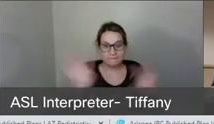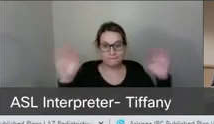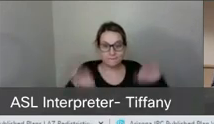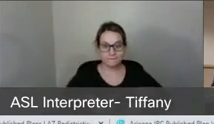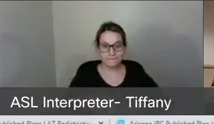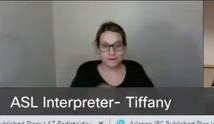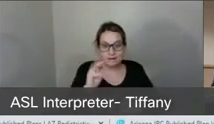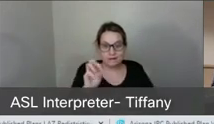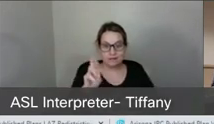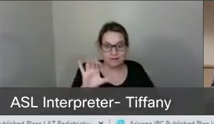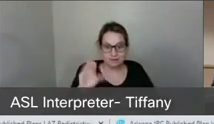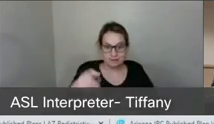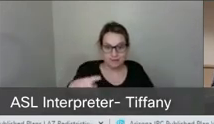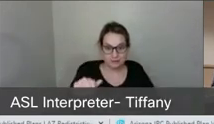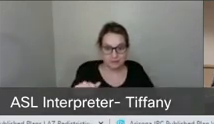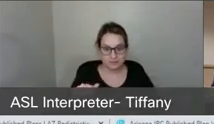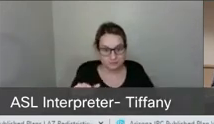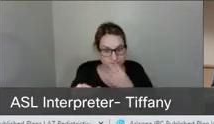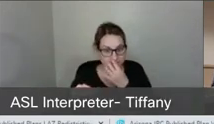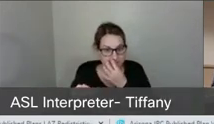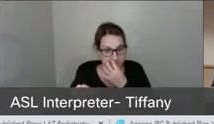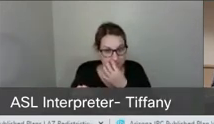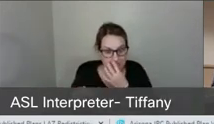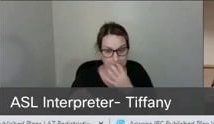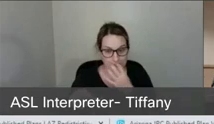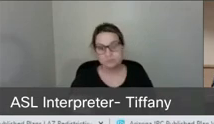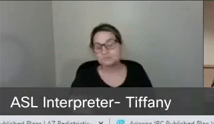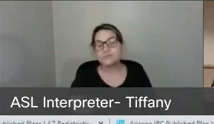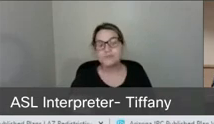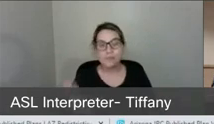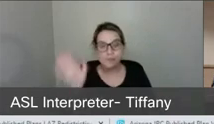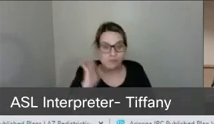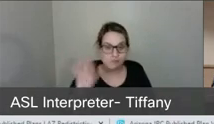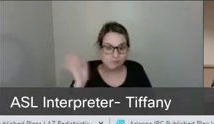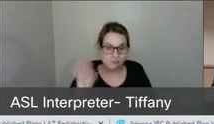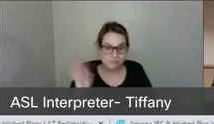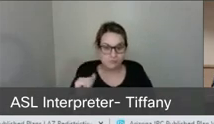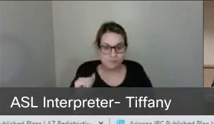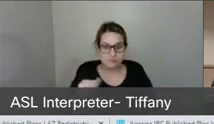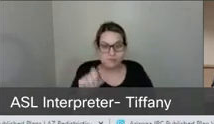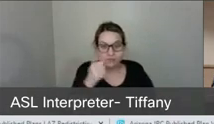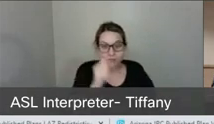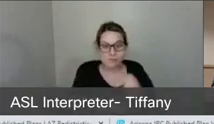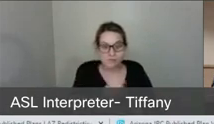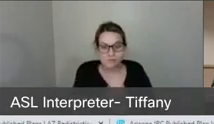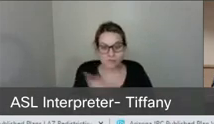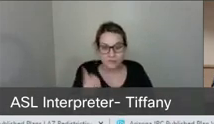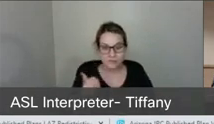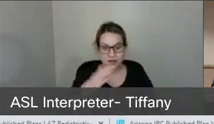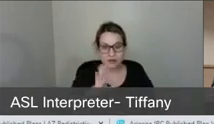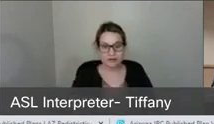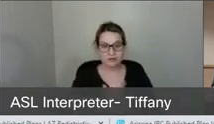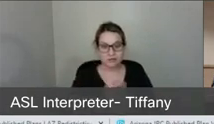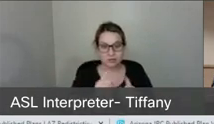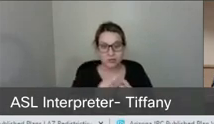County, Phoenix-based communities, 20 minutes from downtown. I know there in the past, 10 years ago, my school district has